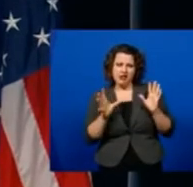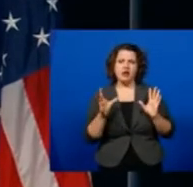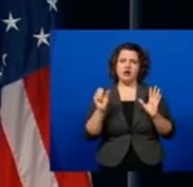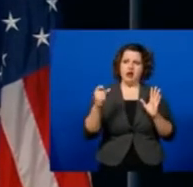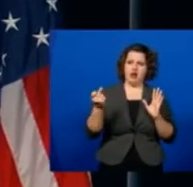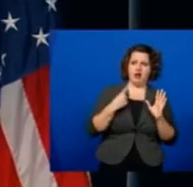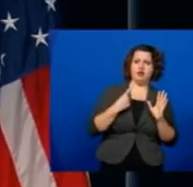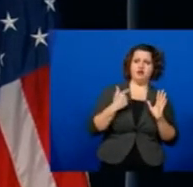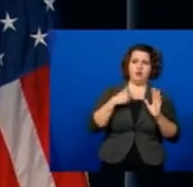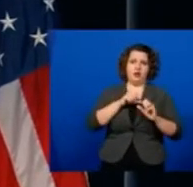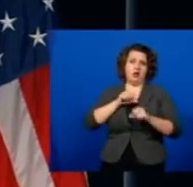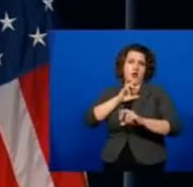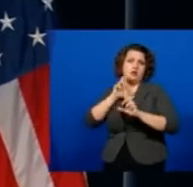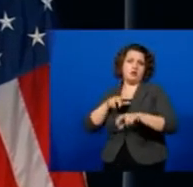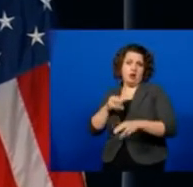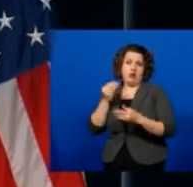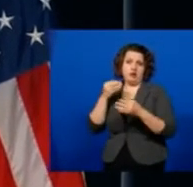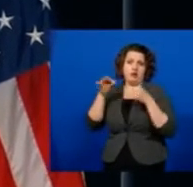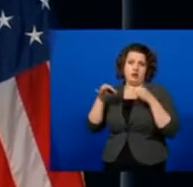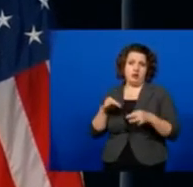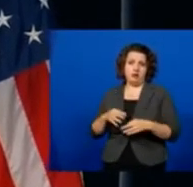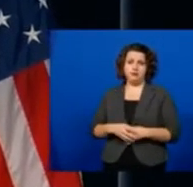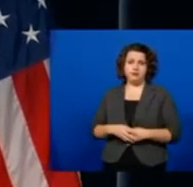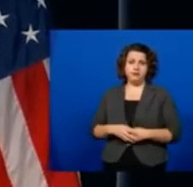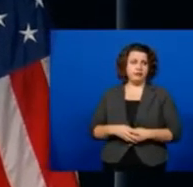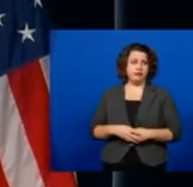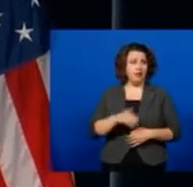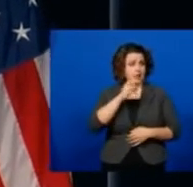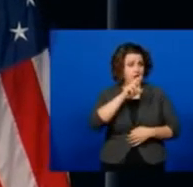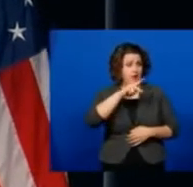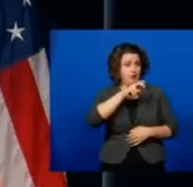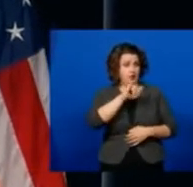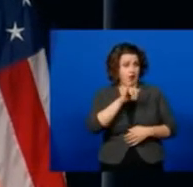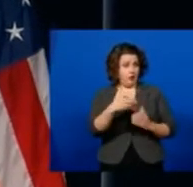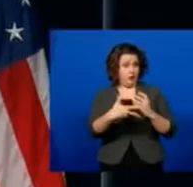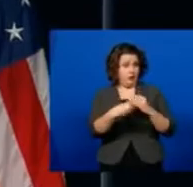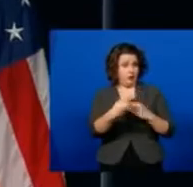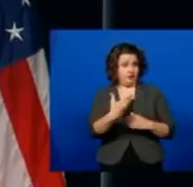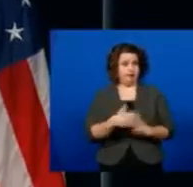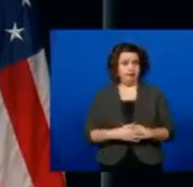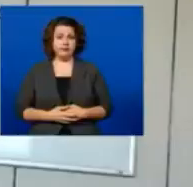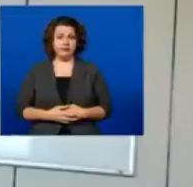able to respond to those. Governor, Dr. Pedati, do you have anything to add to that?